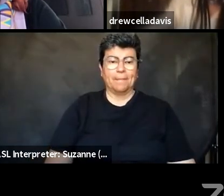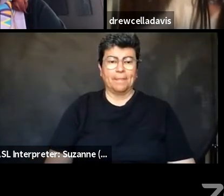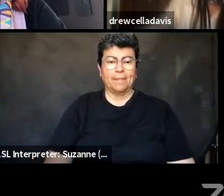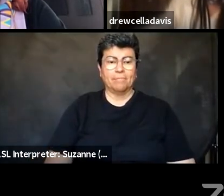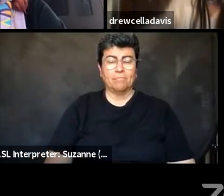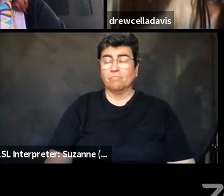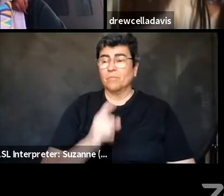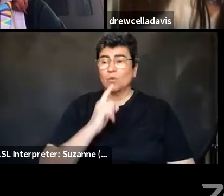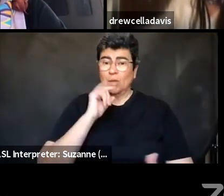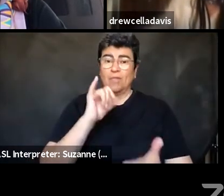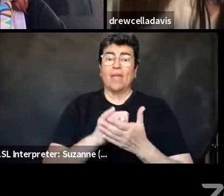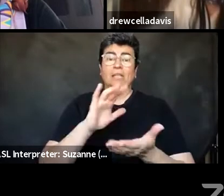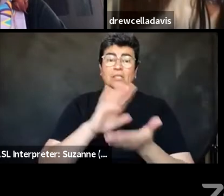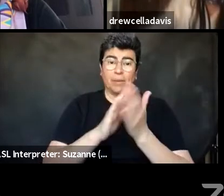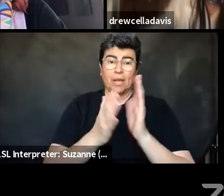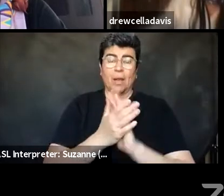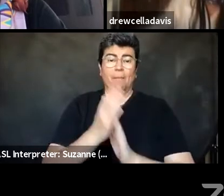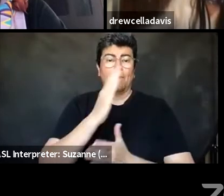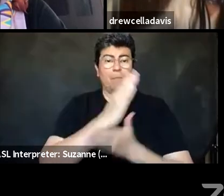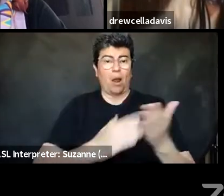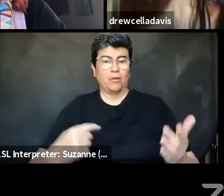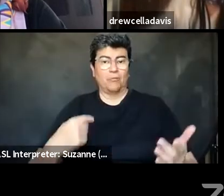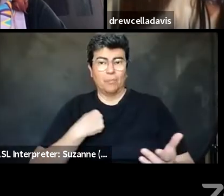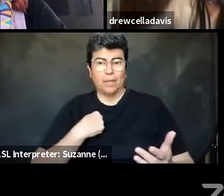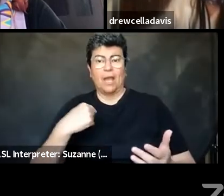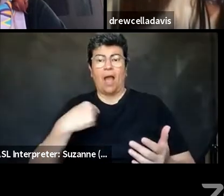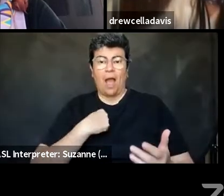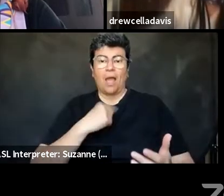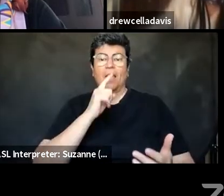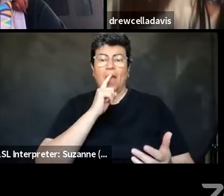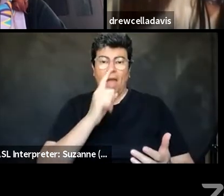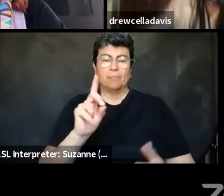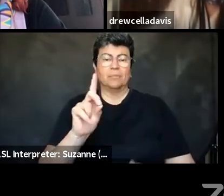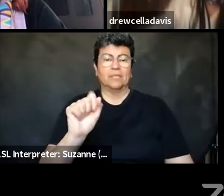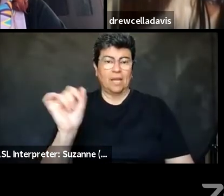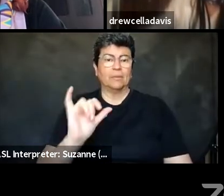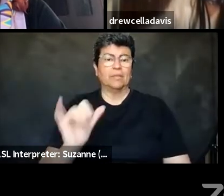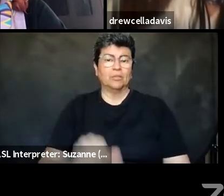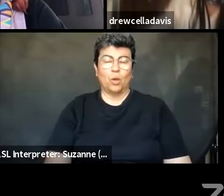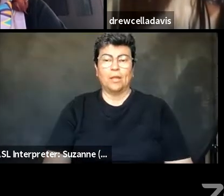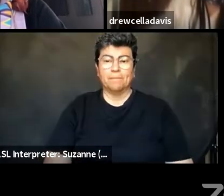It has become part of me that I am disabled as well.